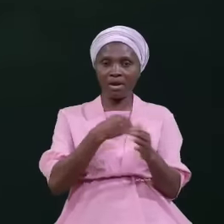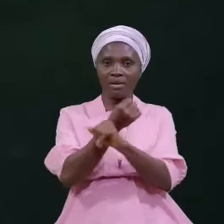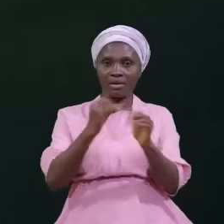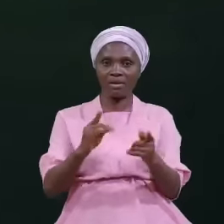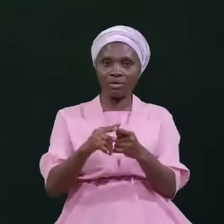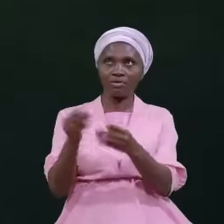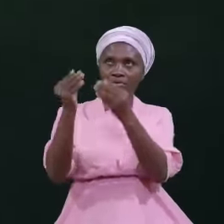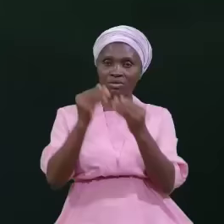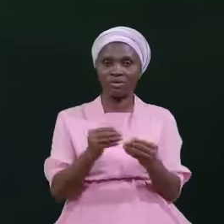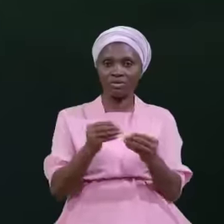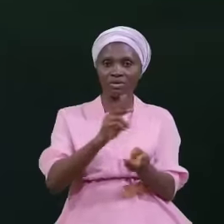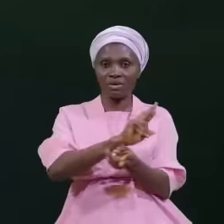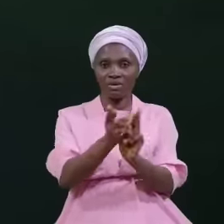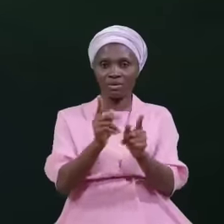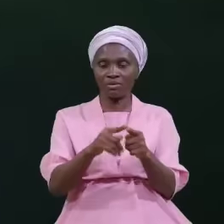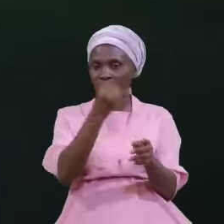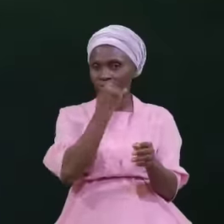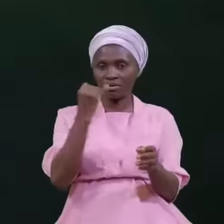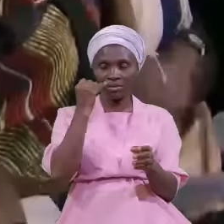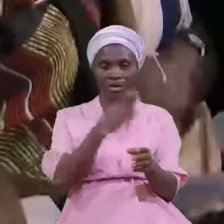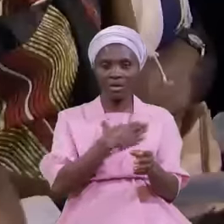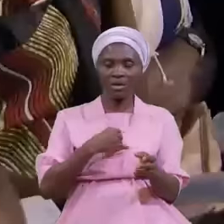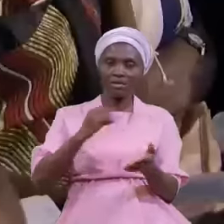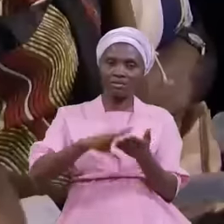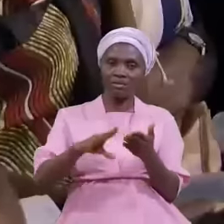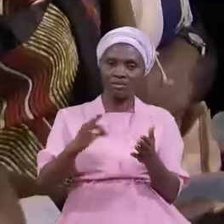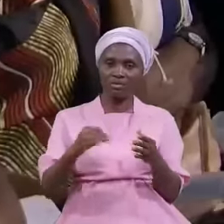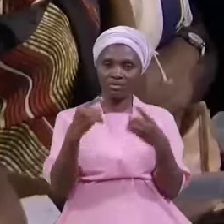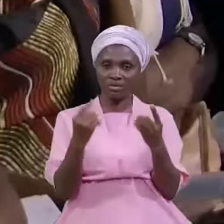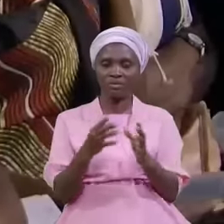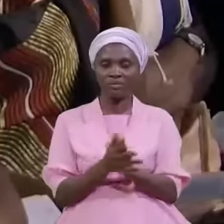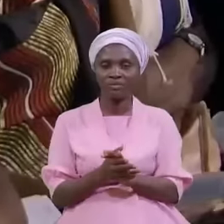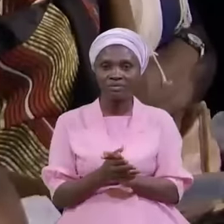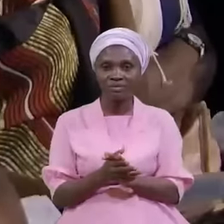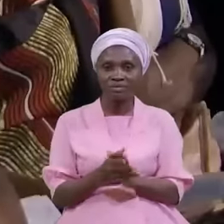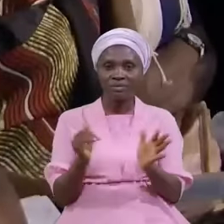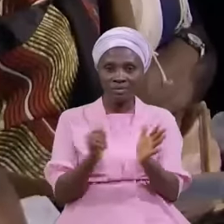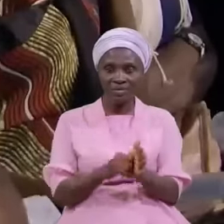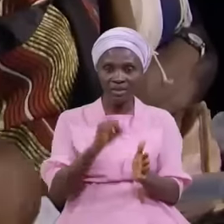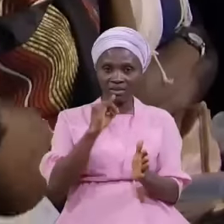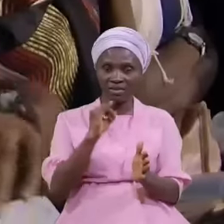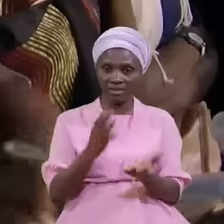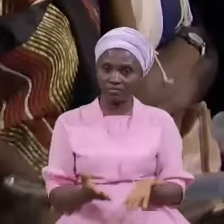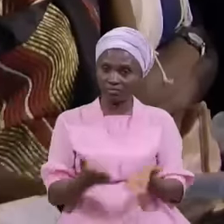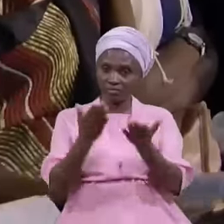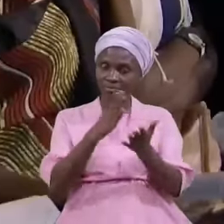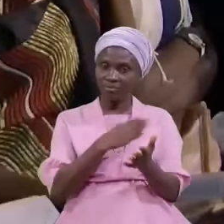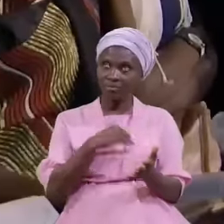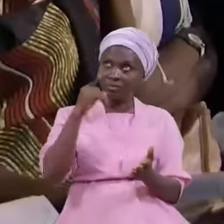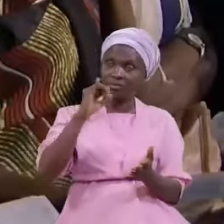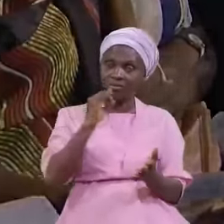Israel and forgiveness of sin. That's his exaltation, and it's exalted for you, so